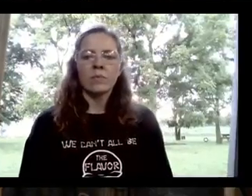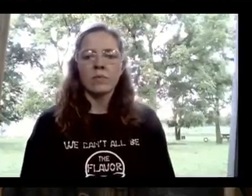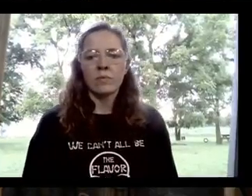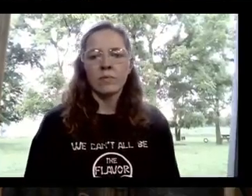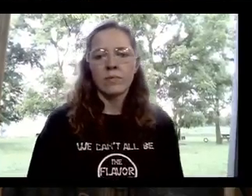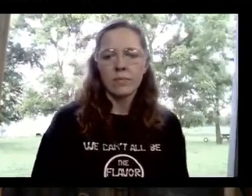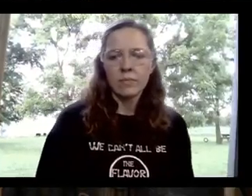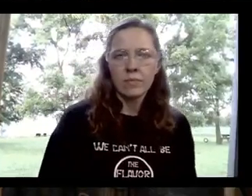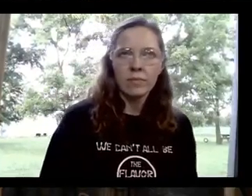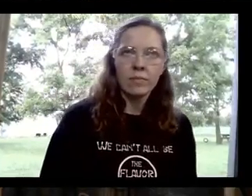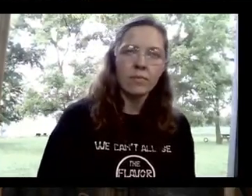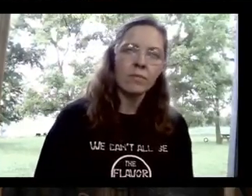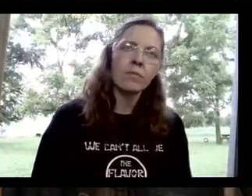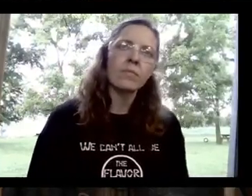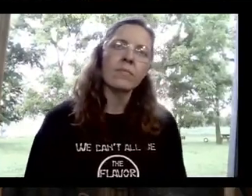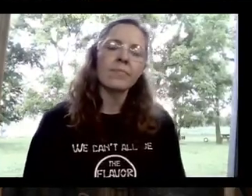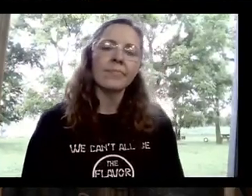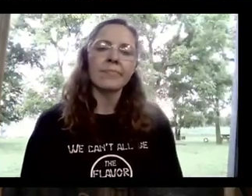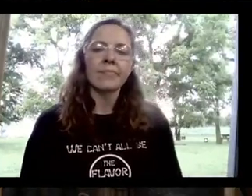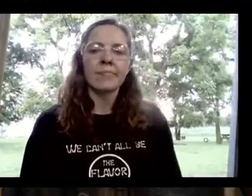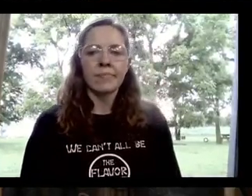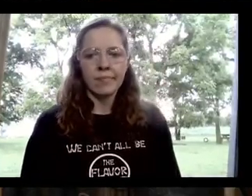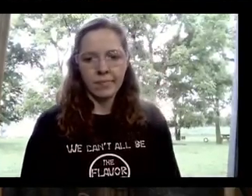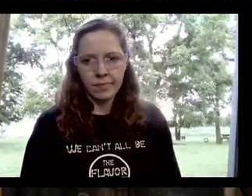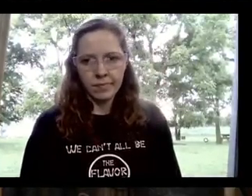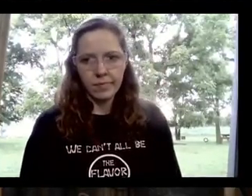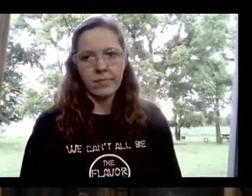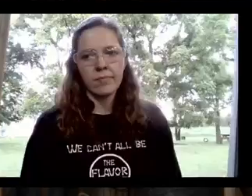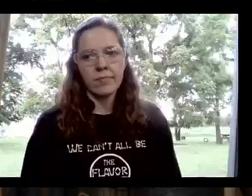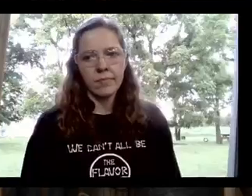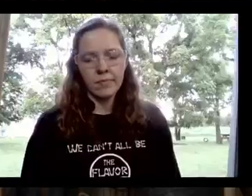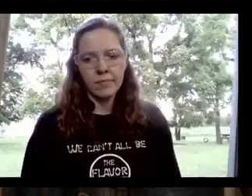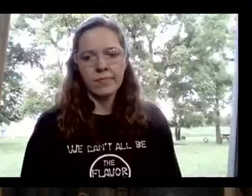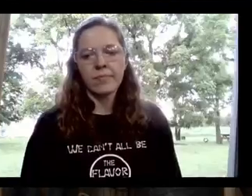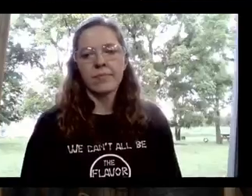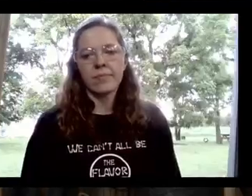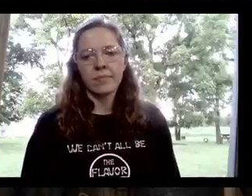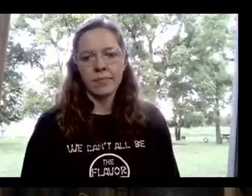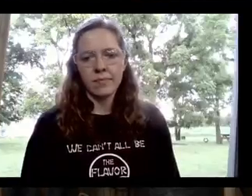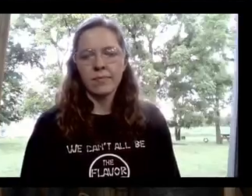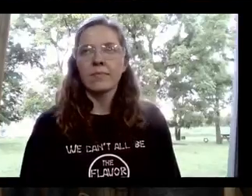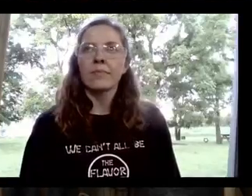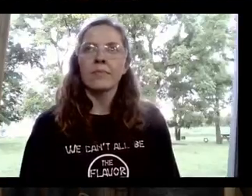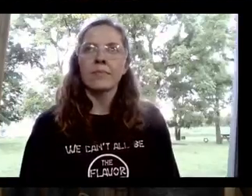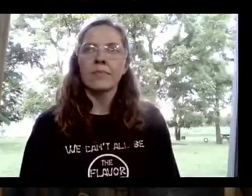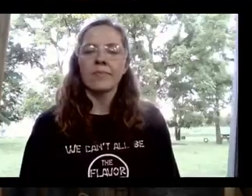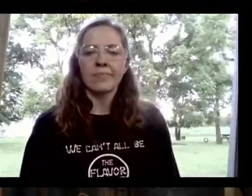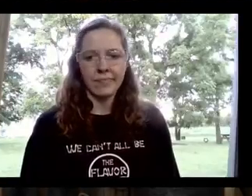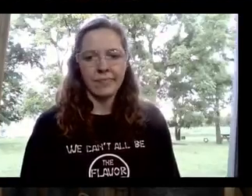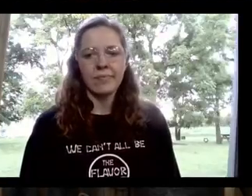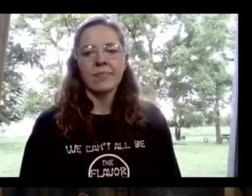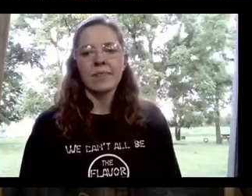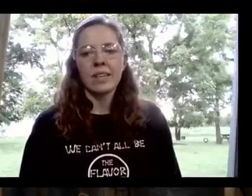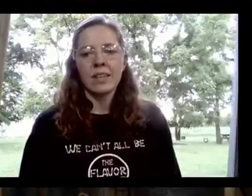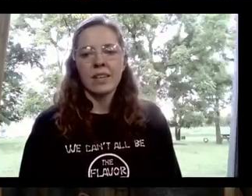point and went completely to homogenized material then, mild steel, as we call it today.